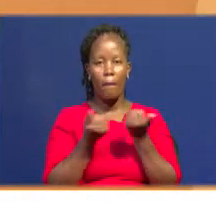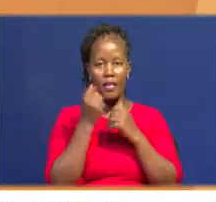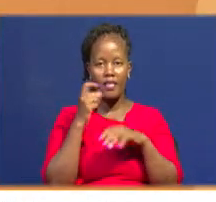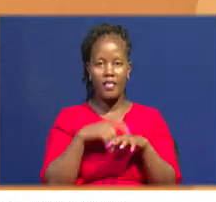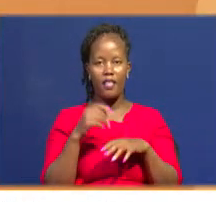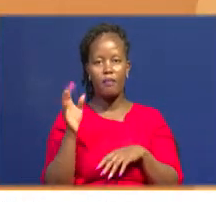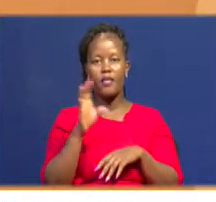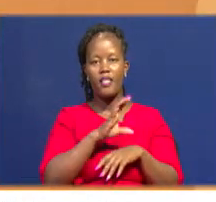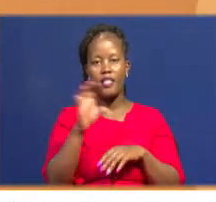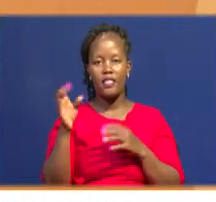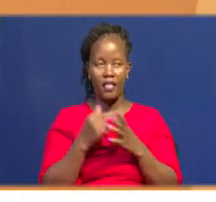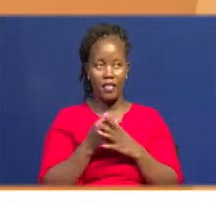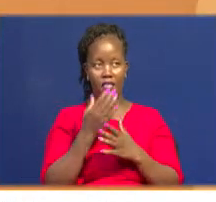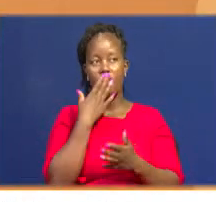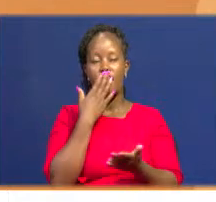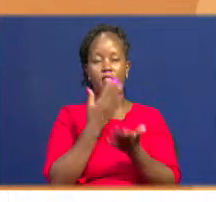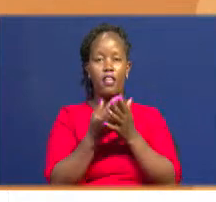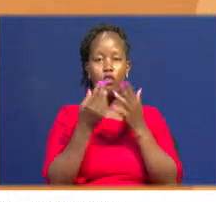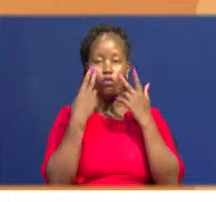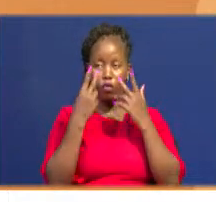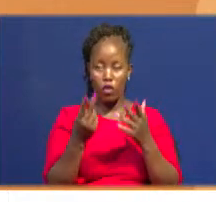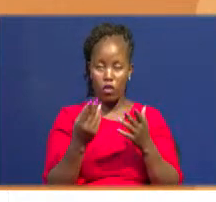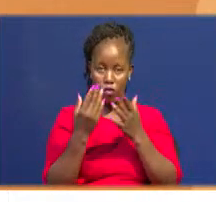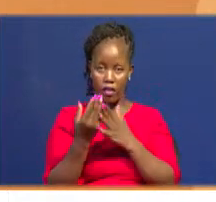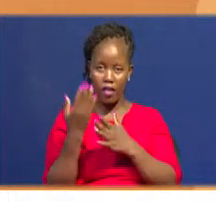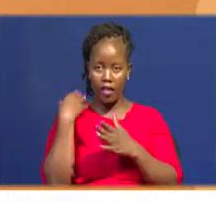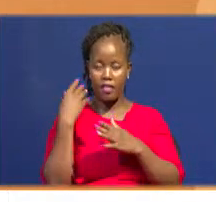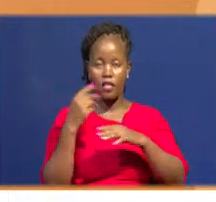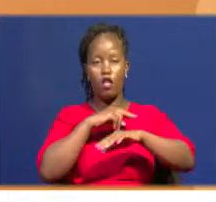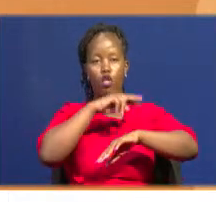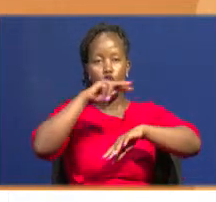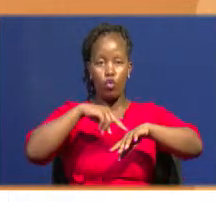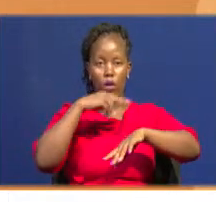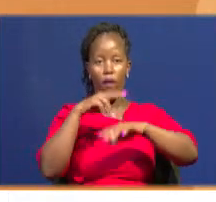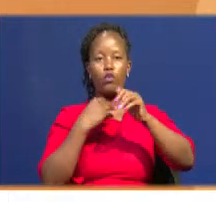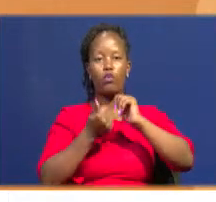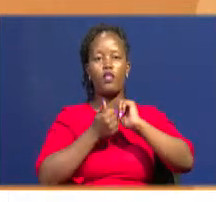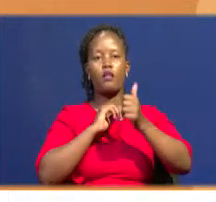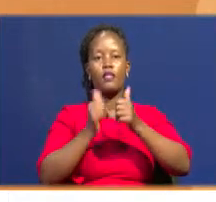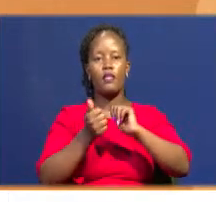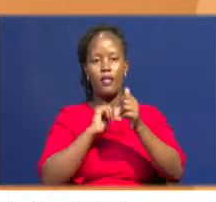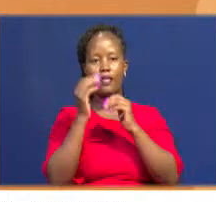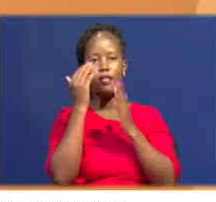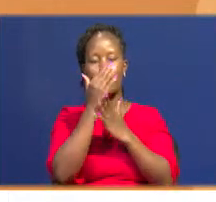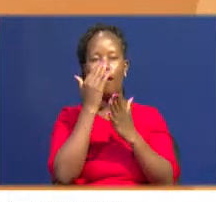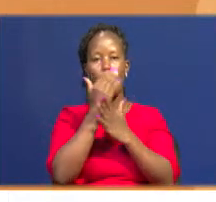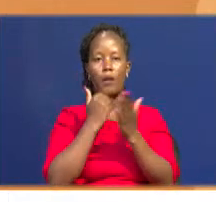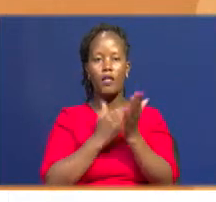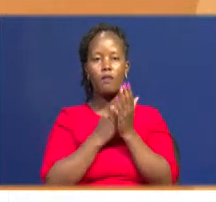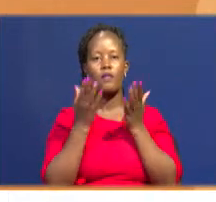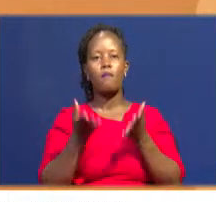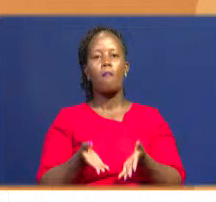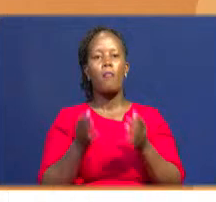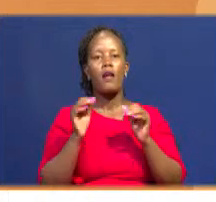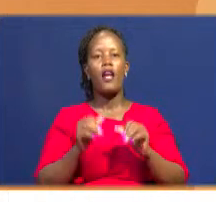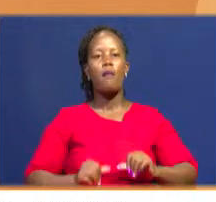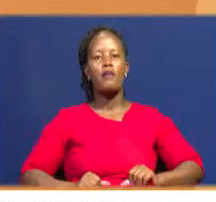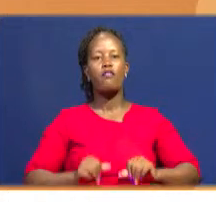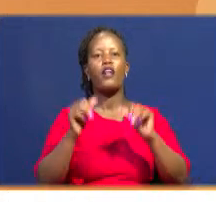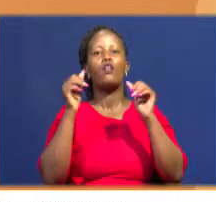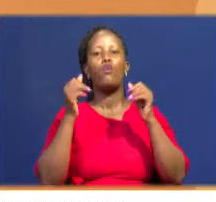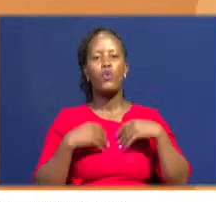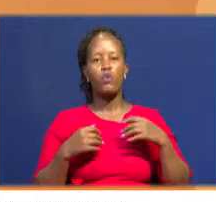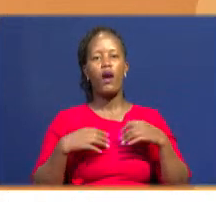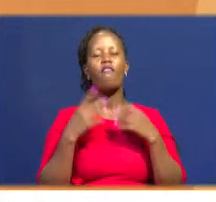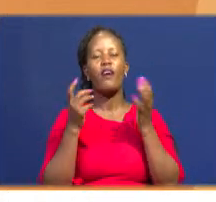being with us over the past 2 hours on Sports Check this Monday morning. Moving on, we shall now have our Swahili